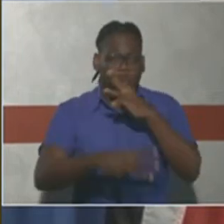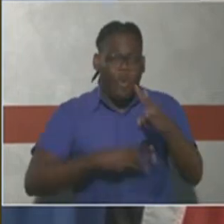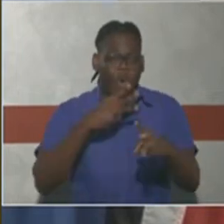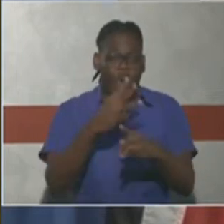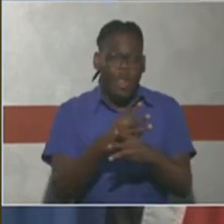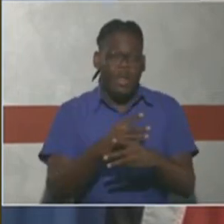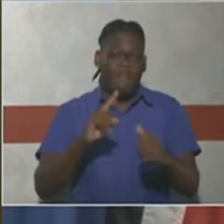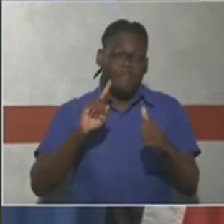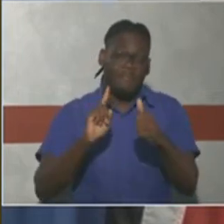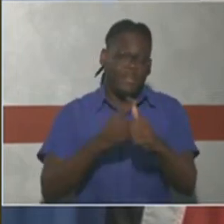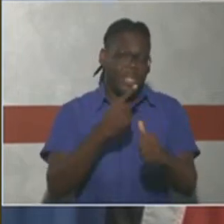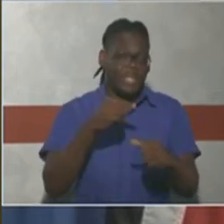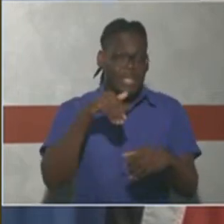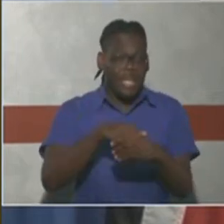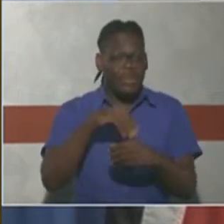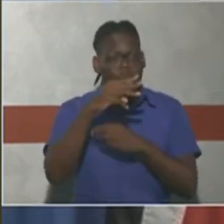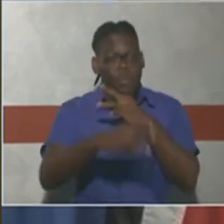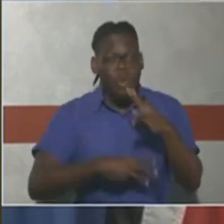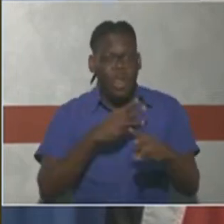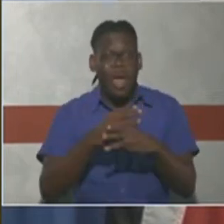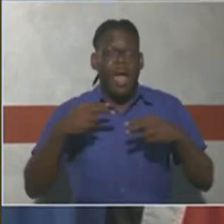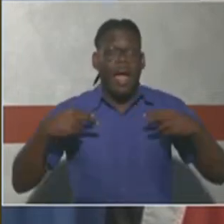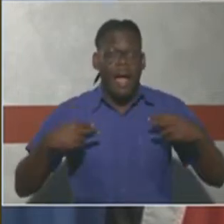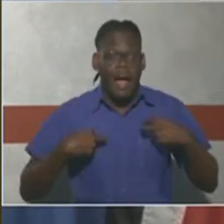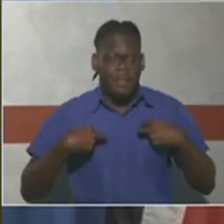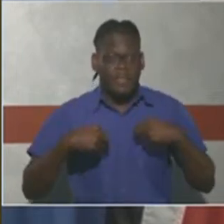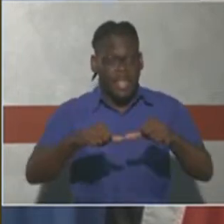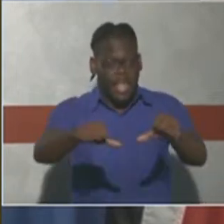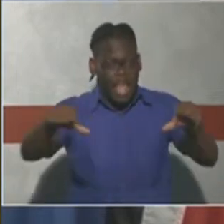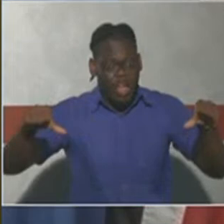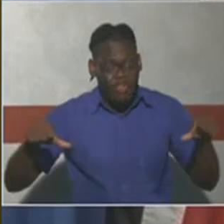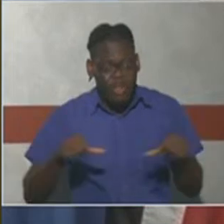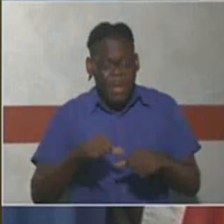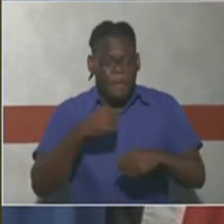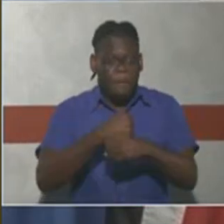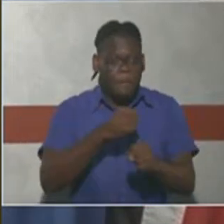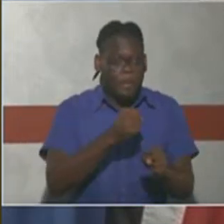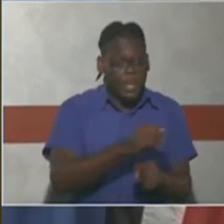LNG, ammonia, urea, UAN, and methanol.